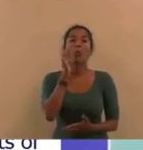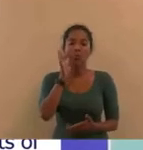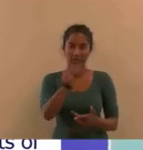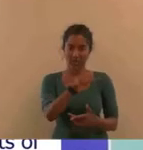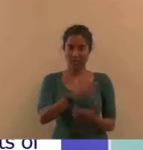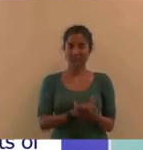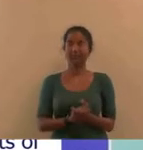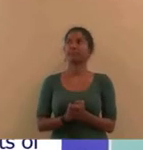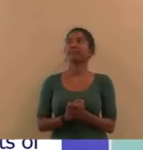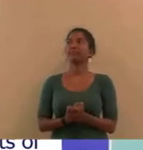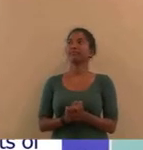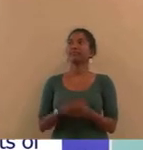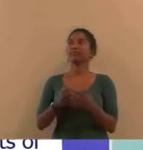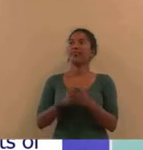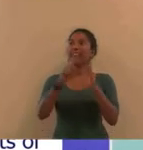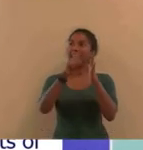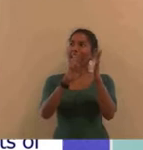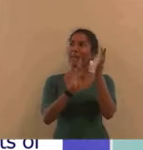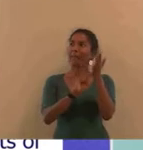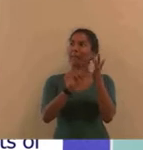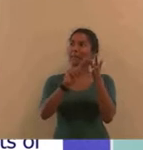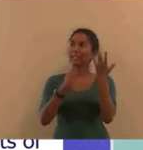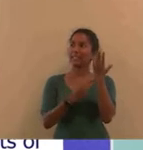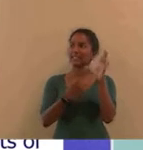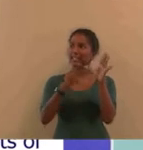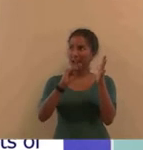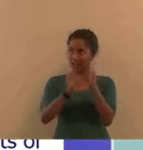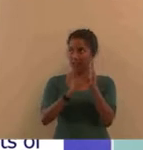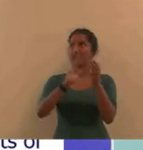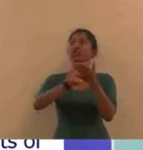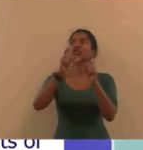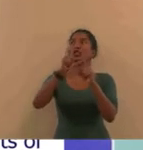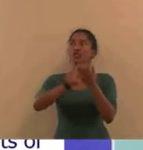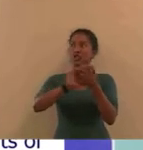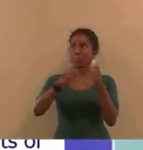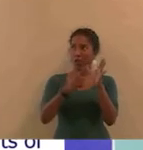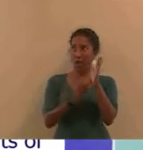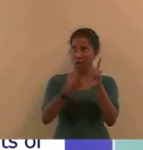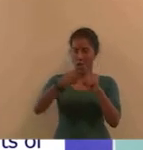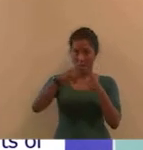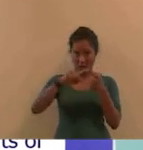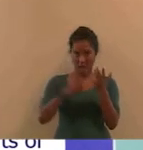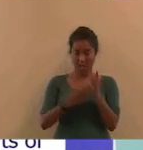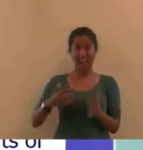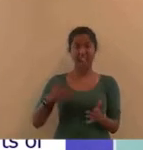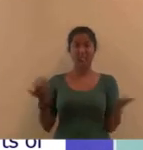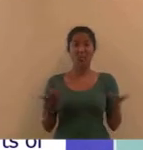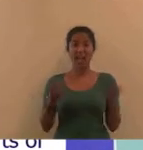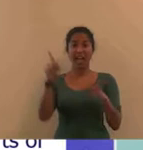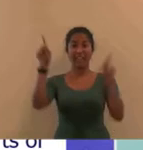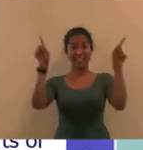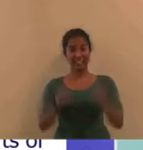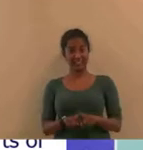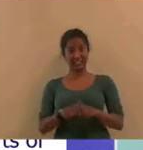Imtiaz Darka lives in Mumbai in India, where during the dry season the temperature can reach 40 degrees.